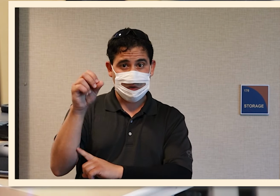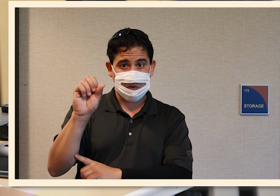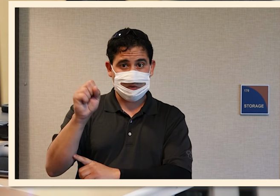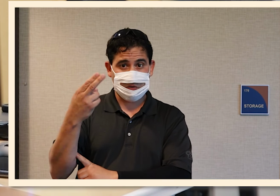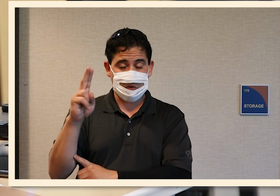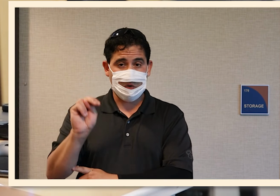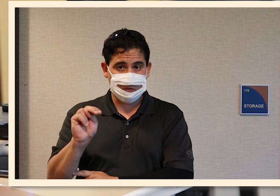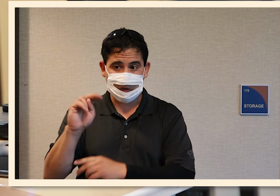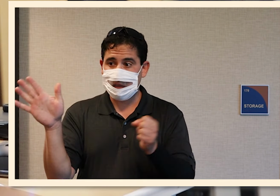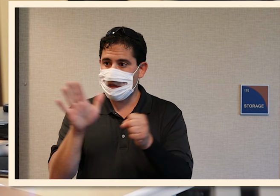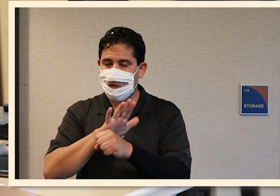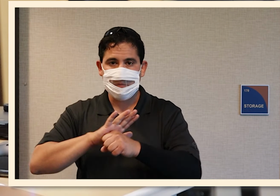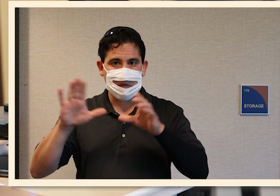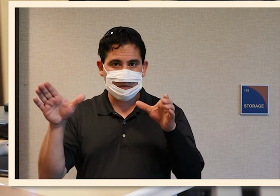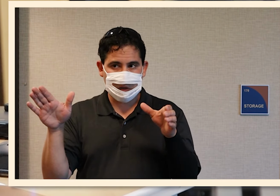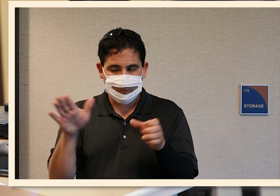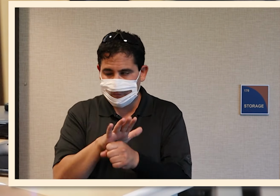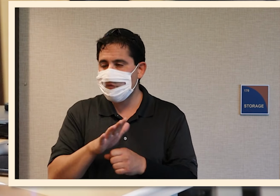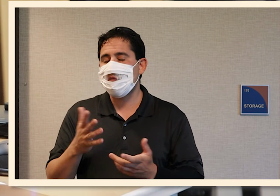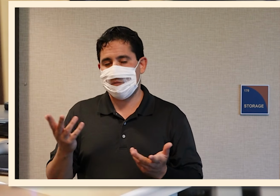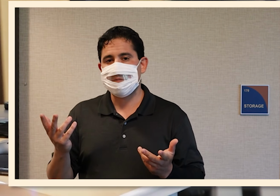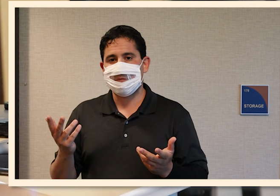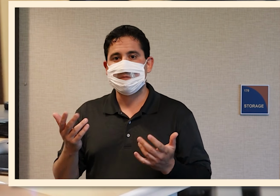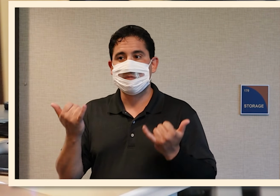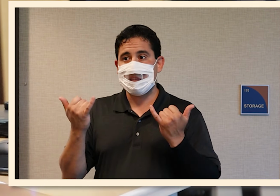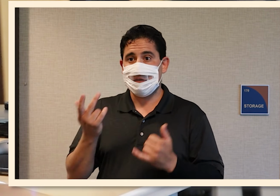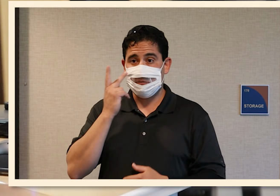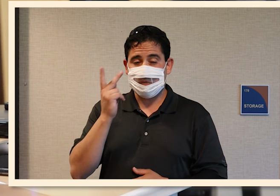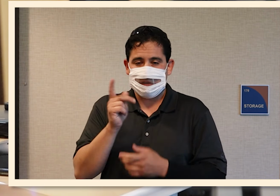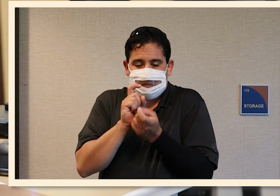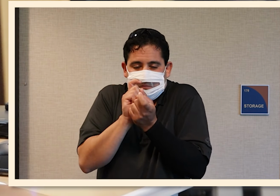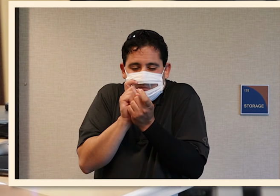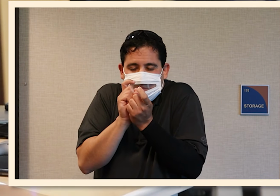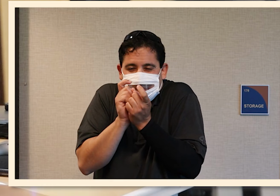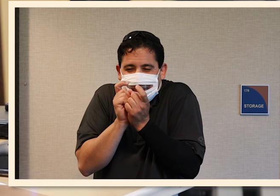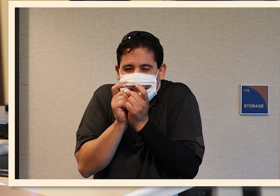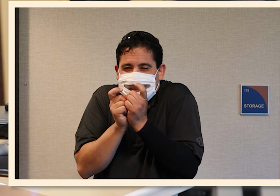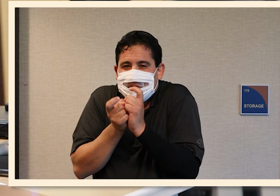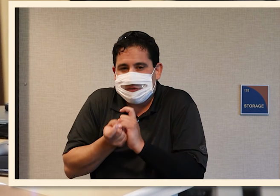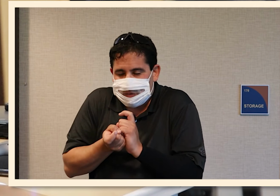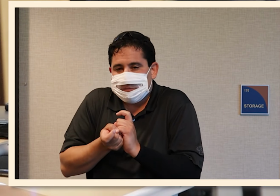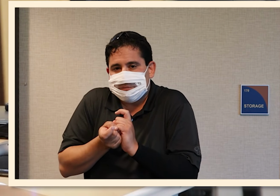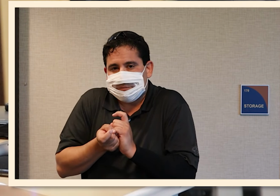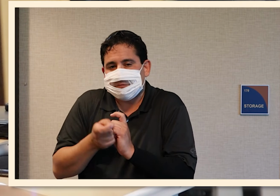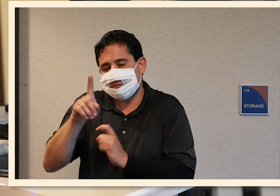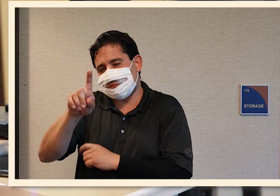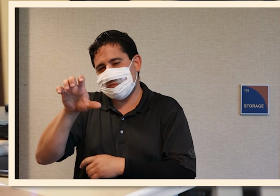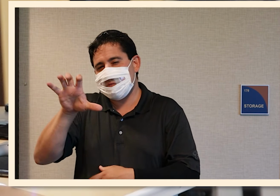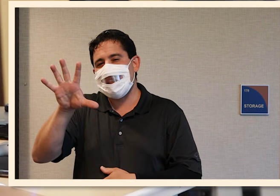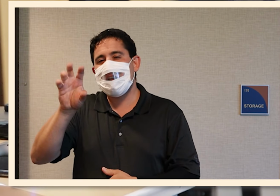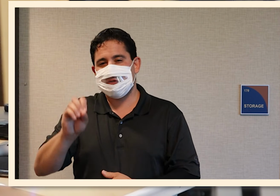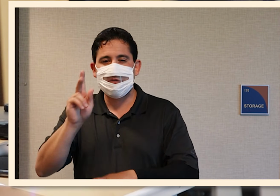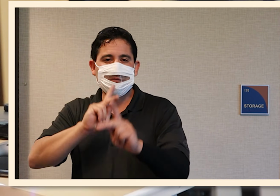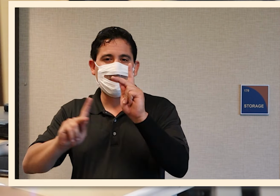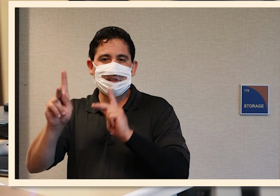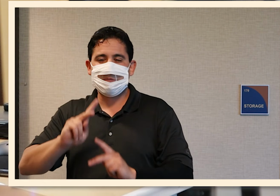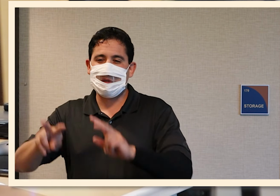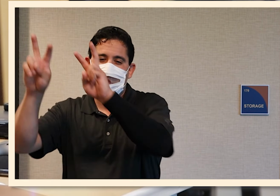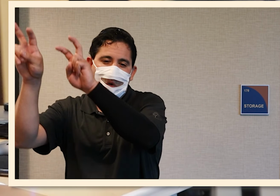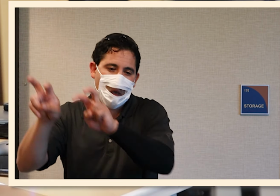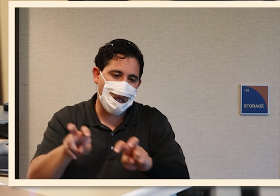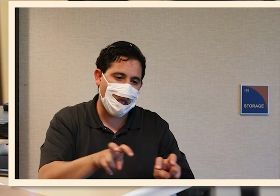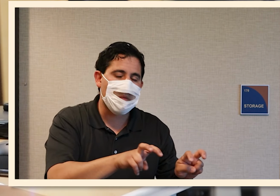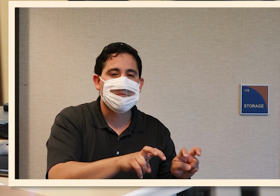whole is the only adjustment from the map that you see. That's the only difference. It changes all of the relevant numbers